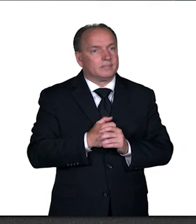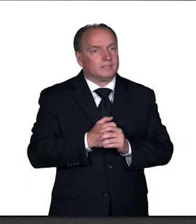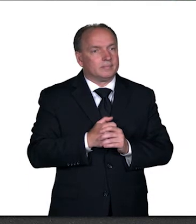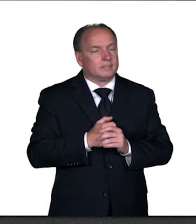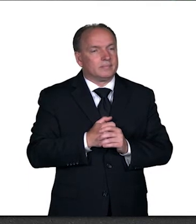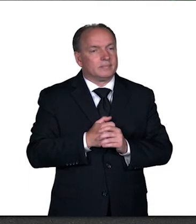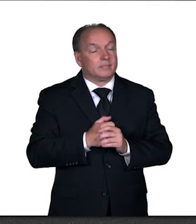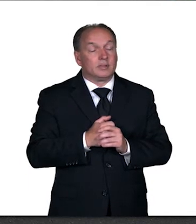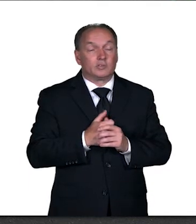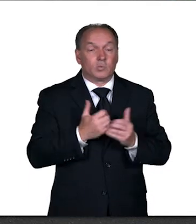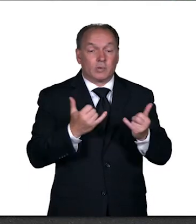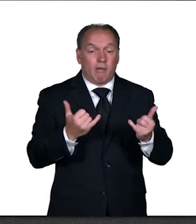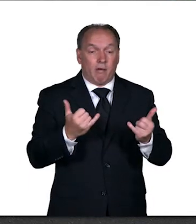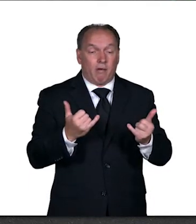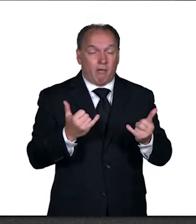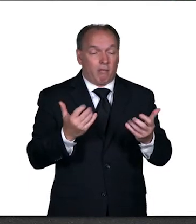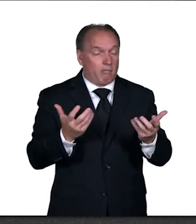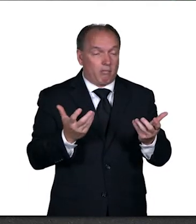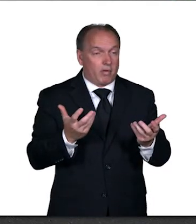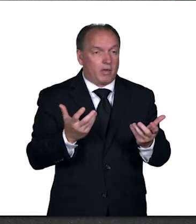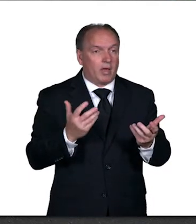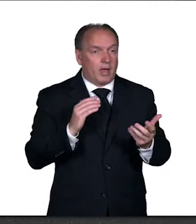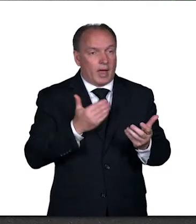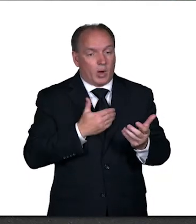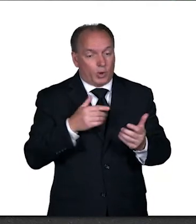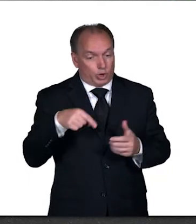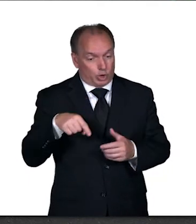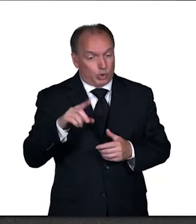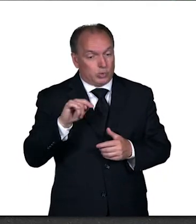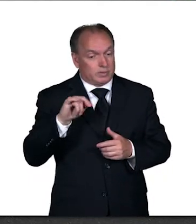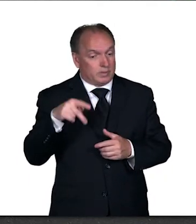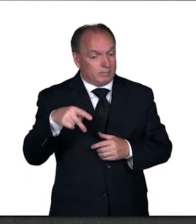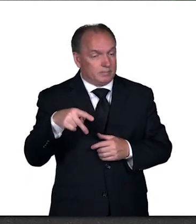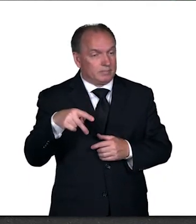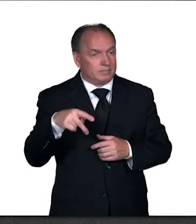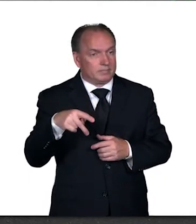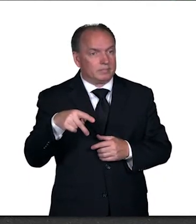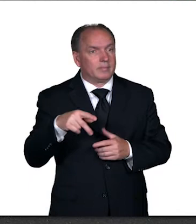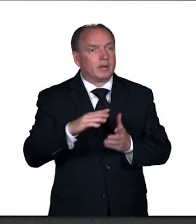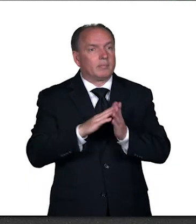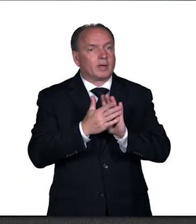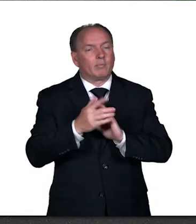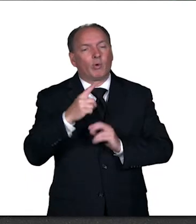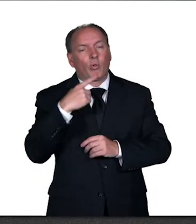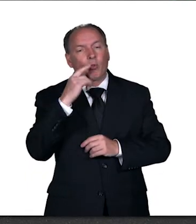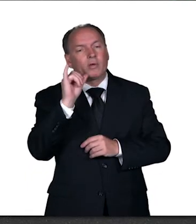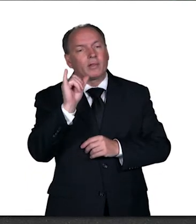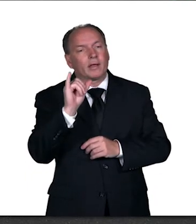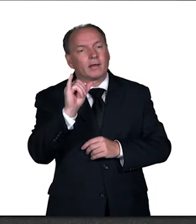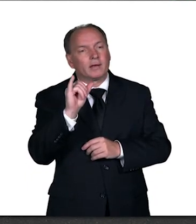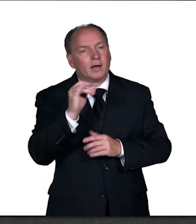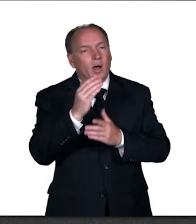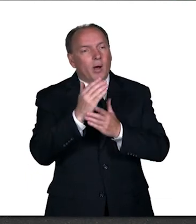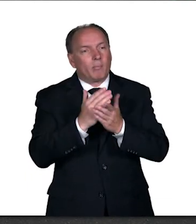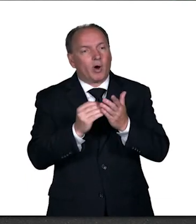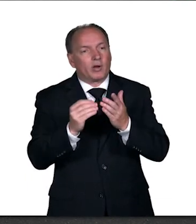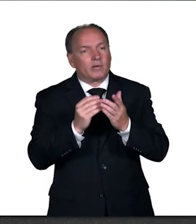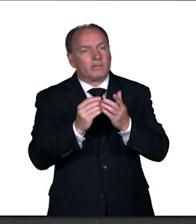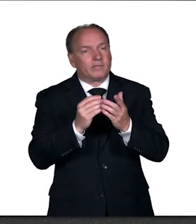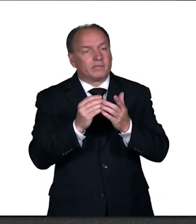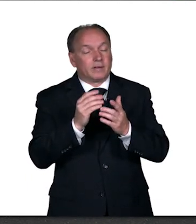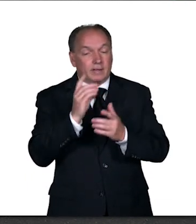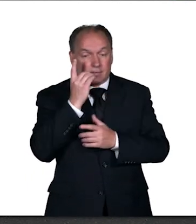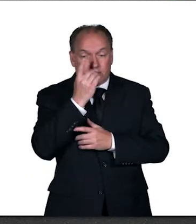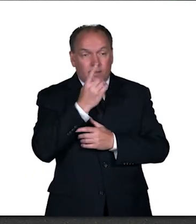So this way, our Q-tips are gonna look like the parts of